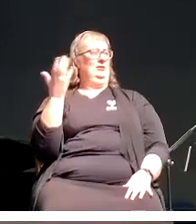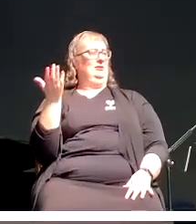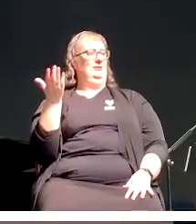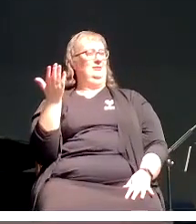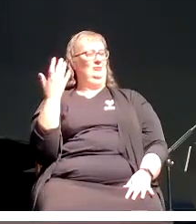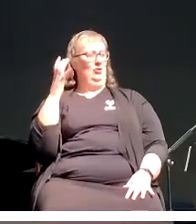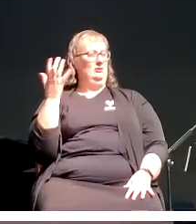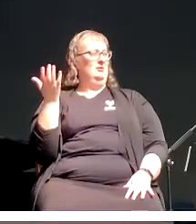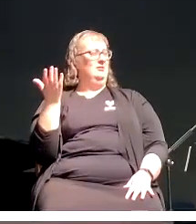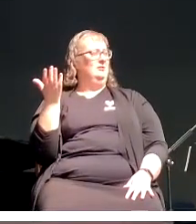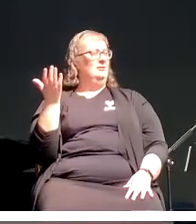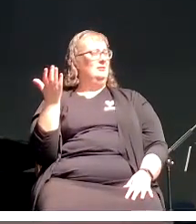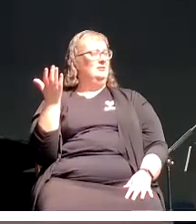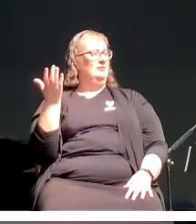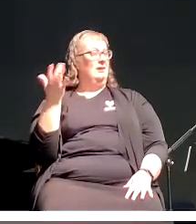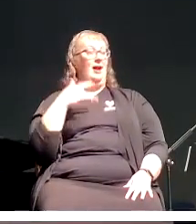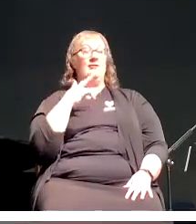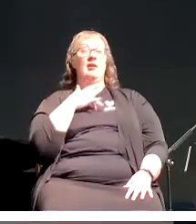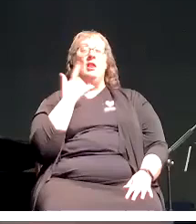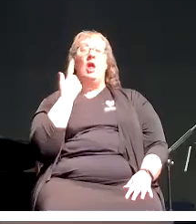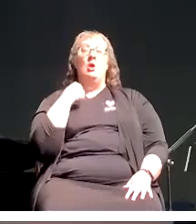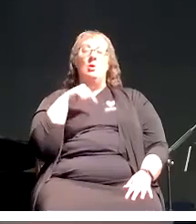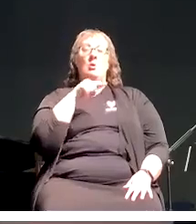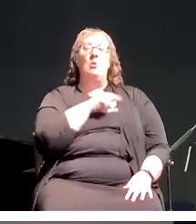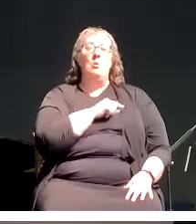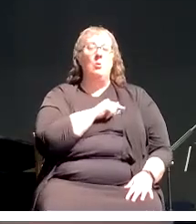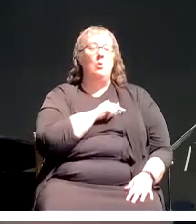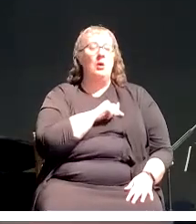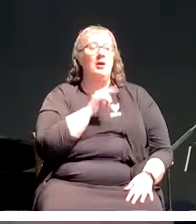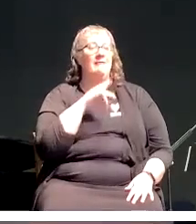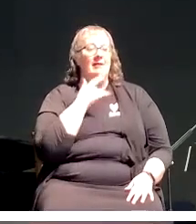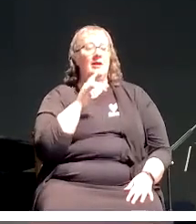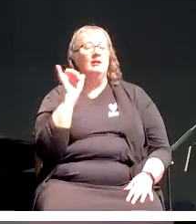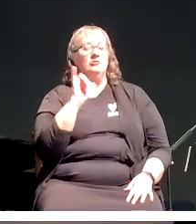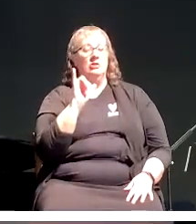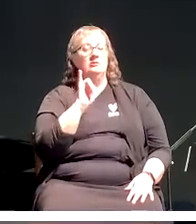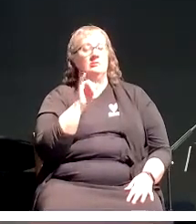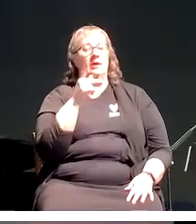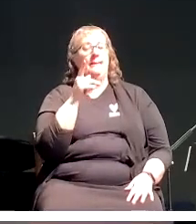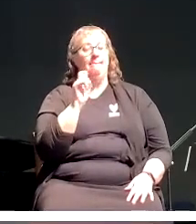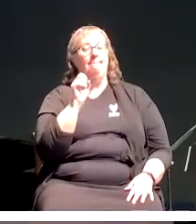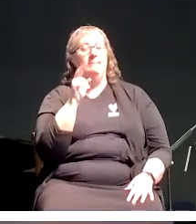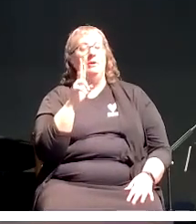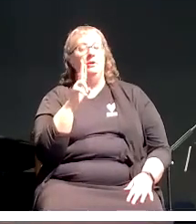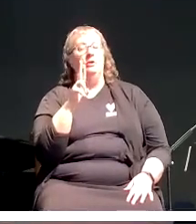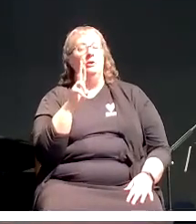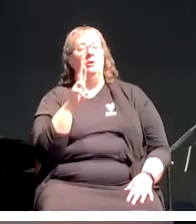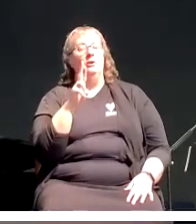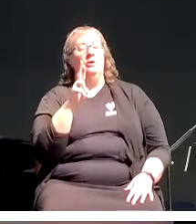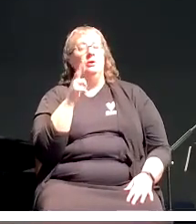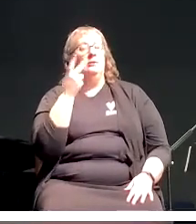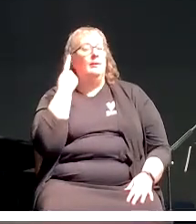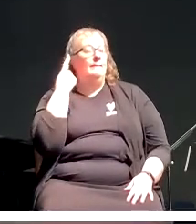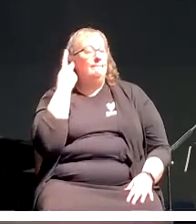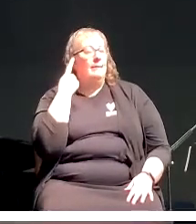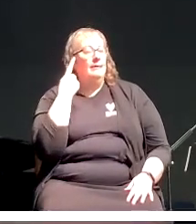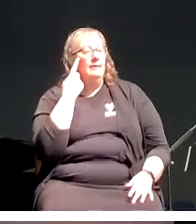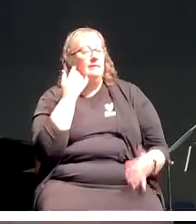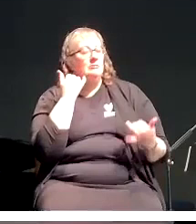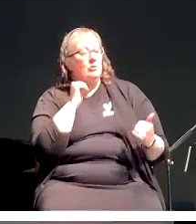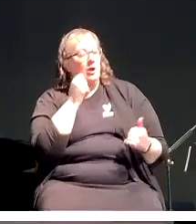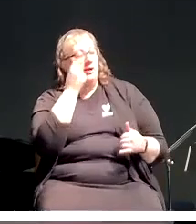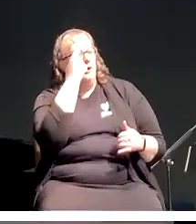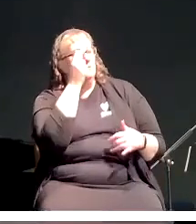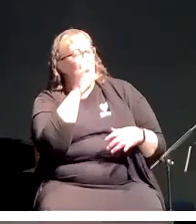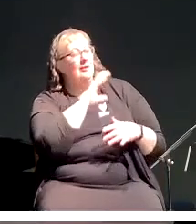That's crazy. And I feel like we definitely feel like Peter when we first are trying to understand Christ. This can't be